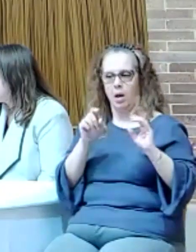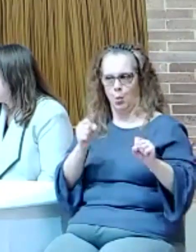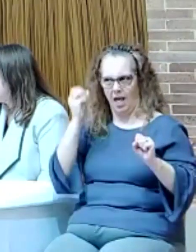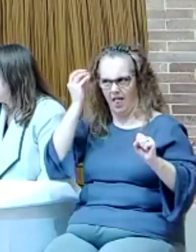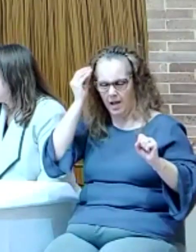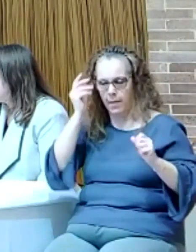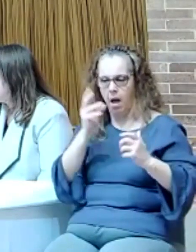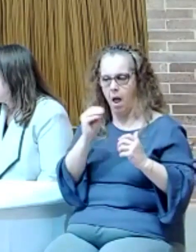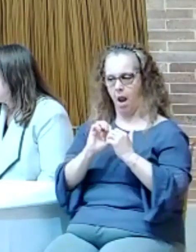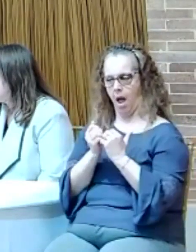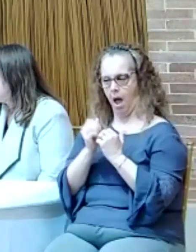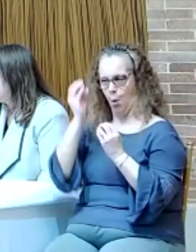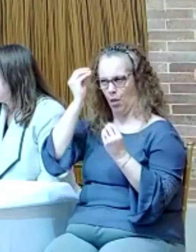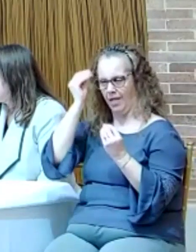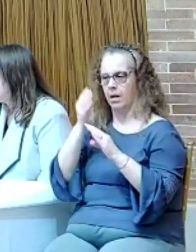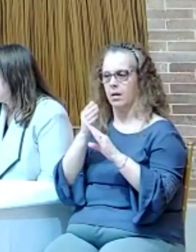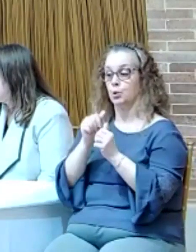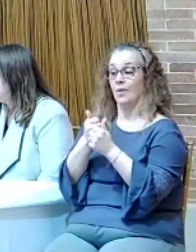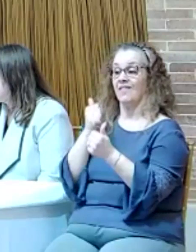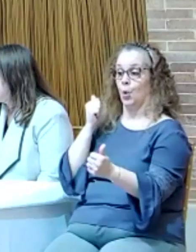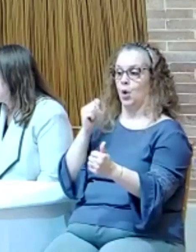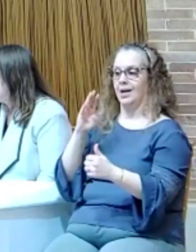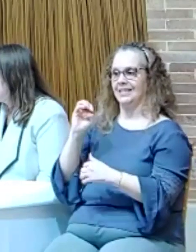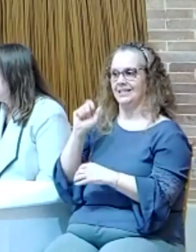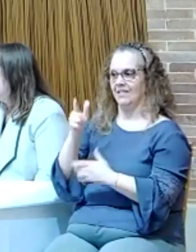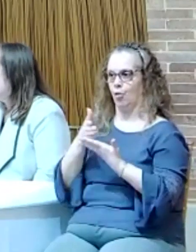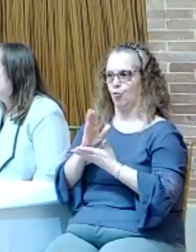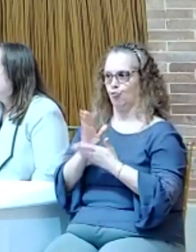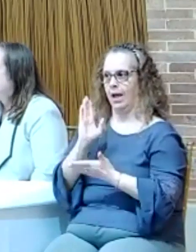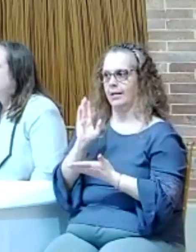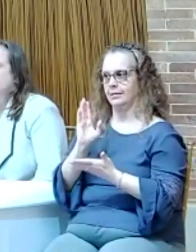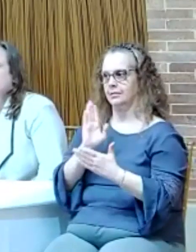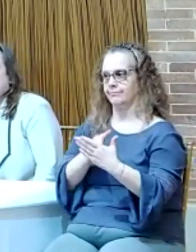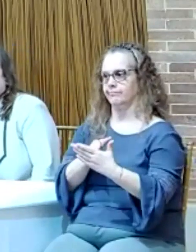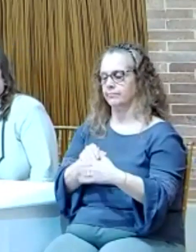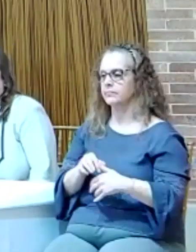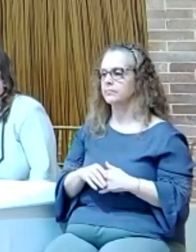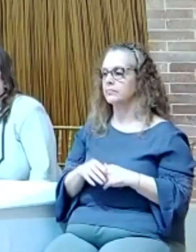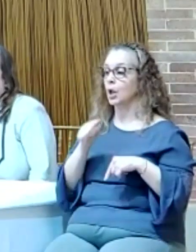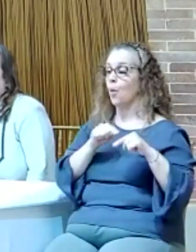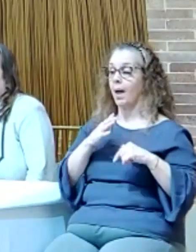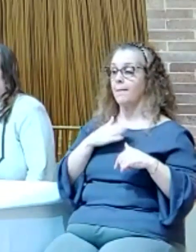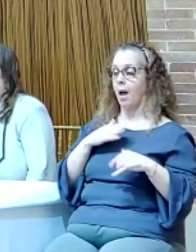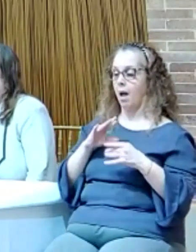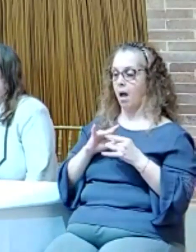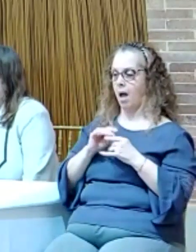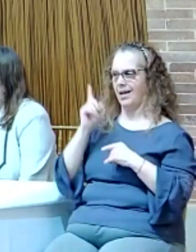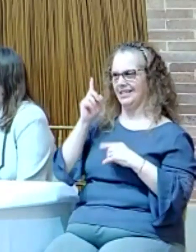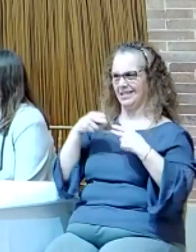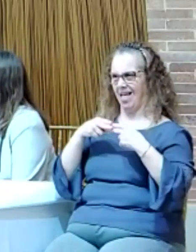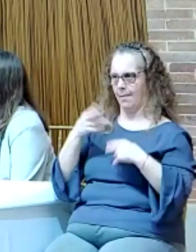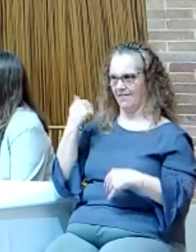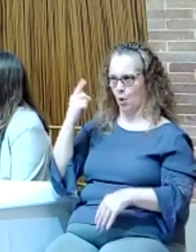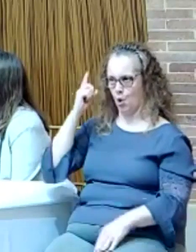consider in order to avoid civil rights uh liabilities and just going back to my earlier slides I put the